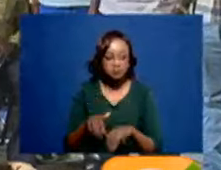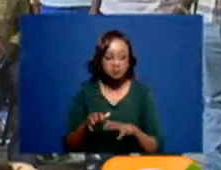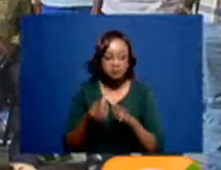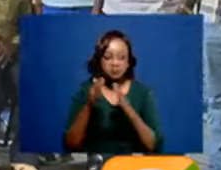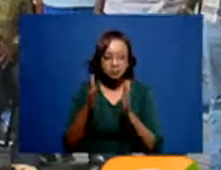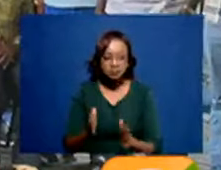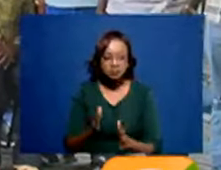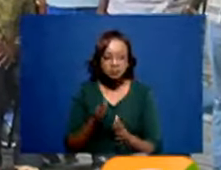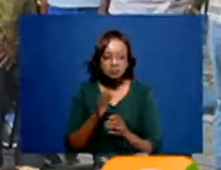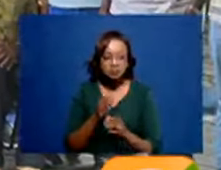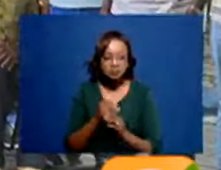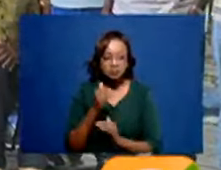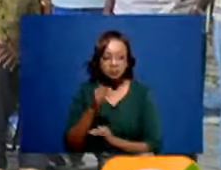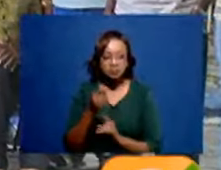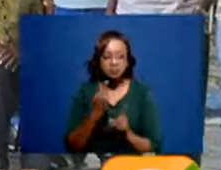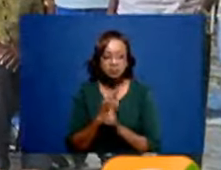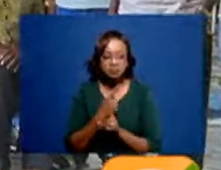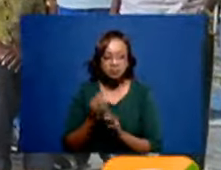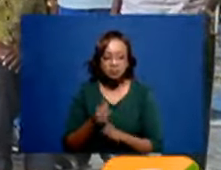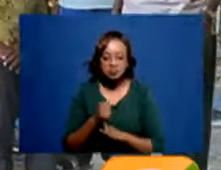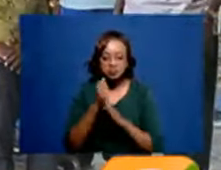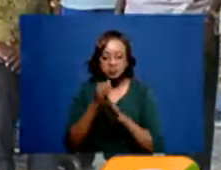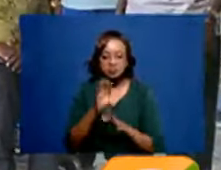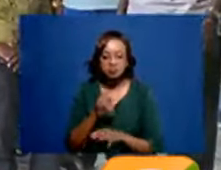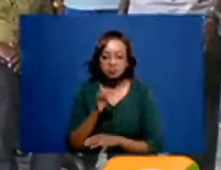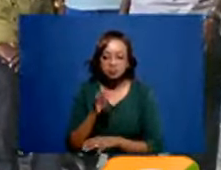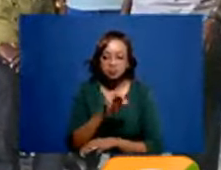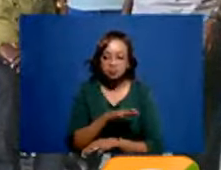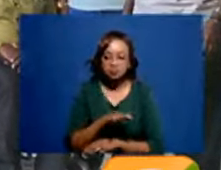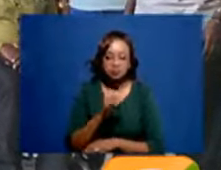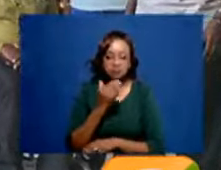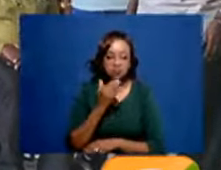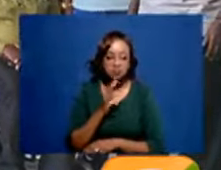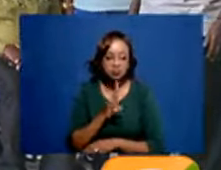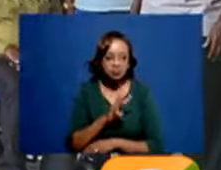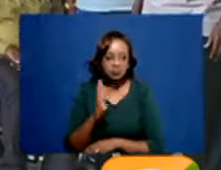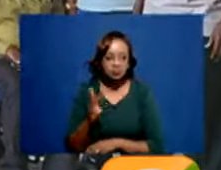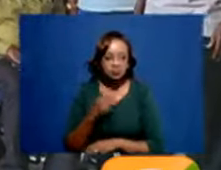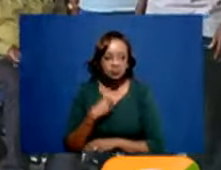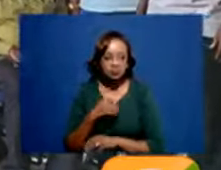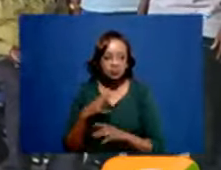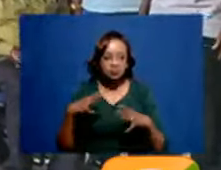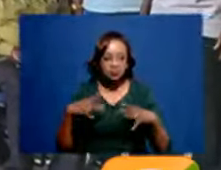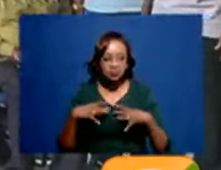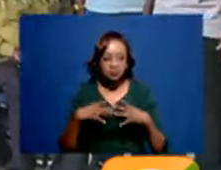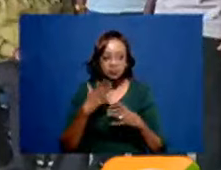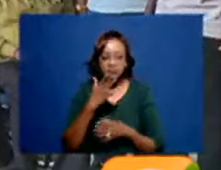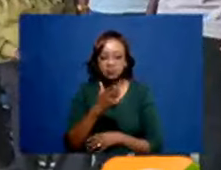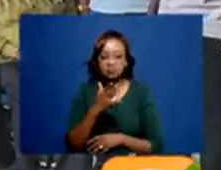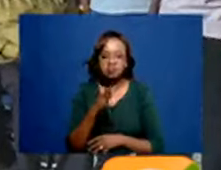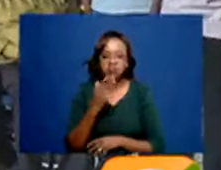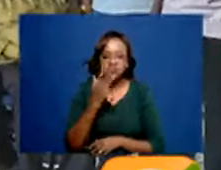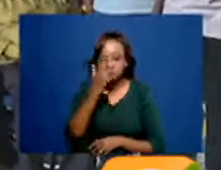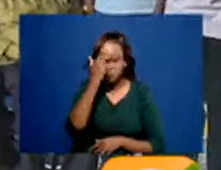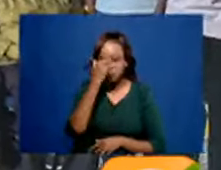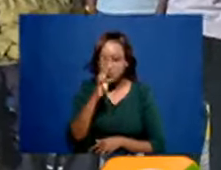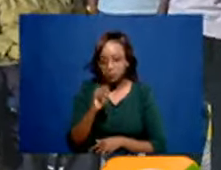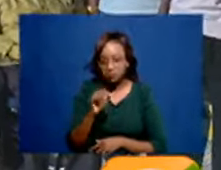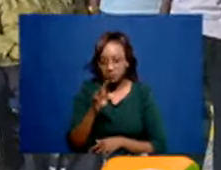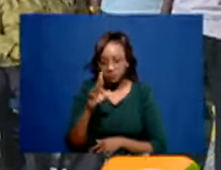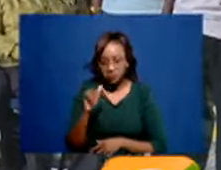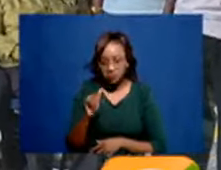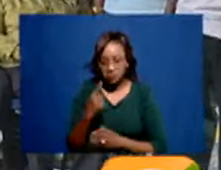days after a section of leaders from the Western Belt held a retreat in Masai Mara to discuss issues affecting the